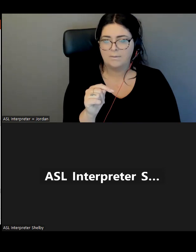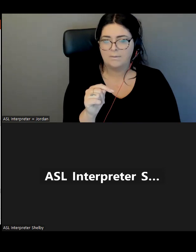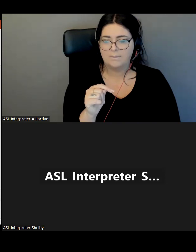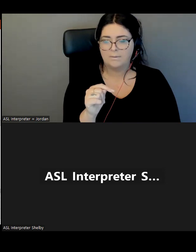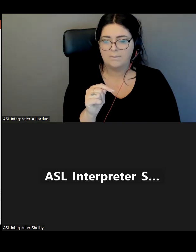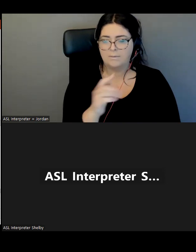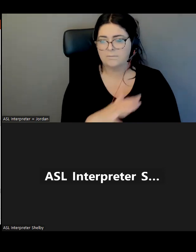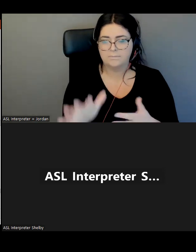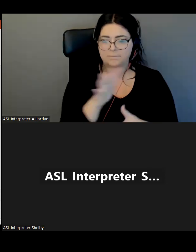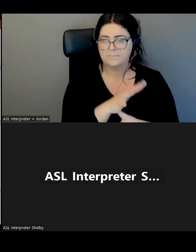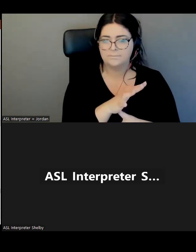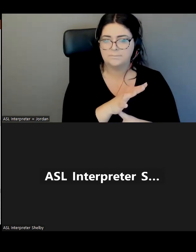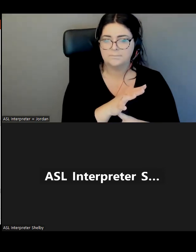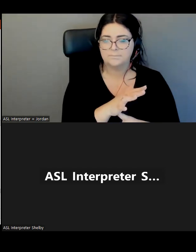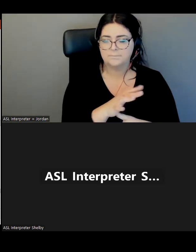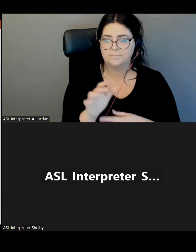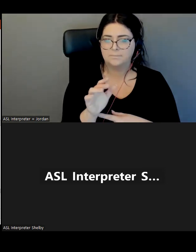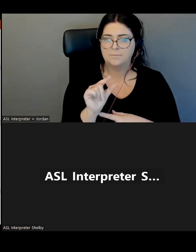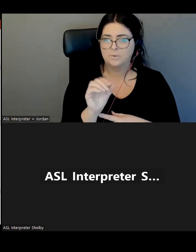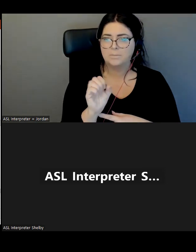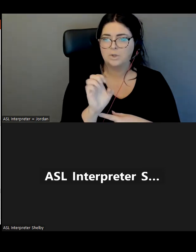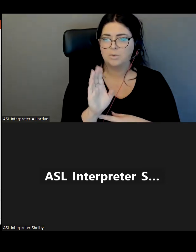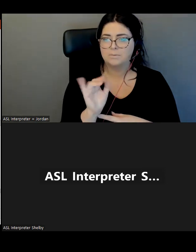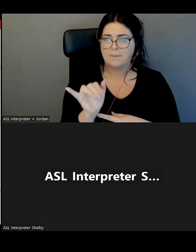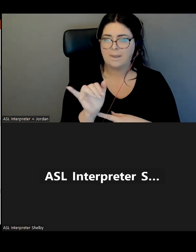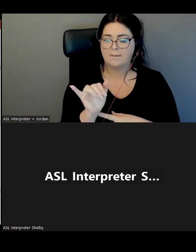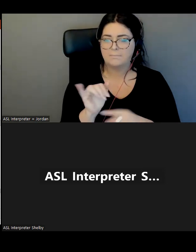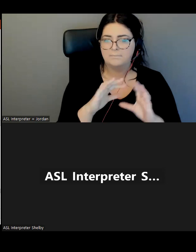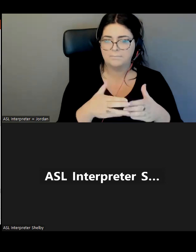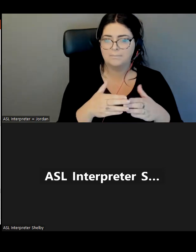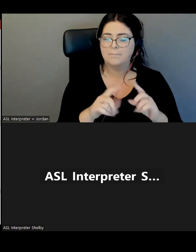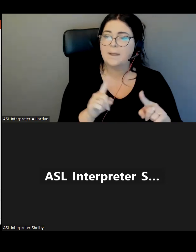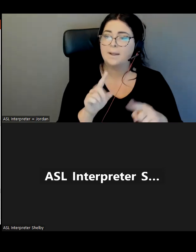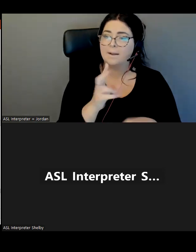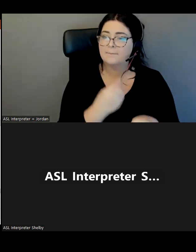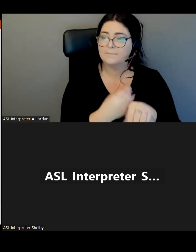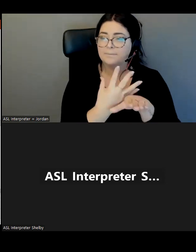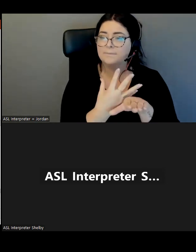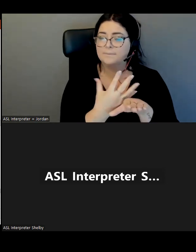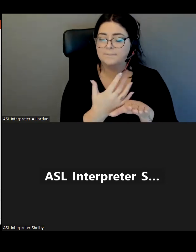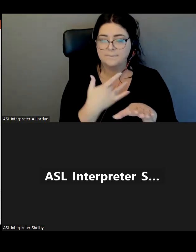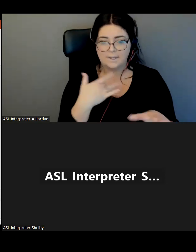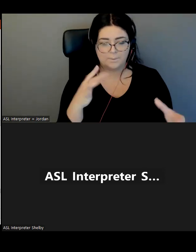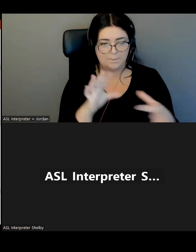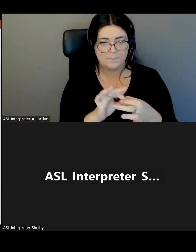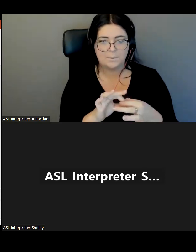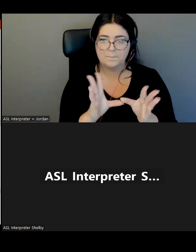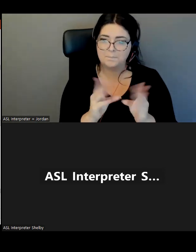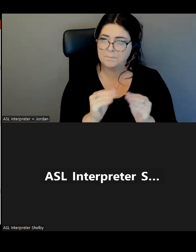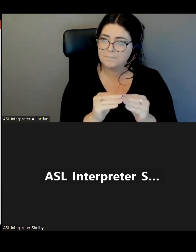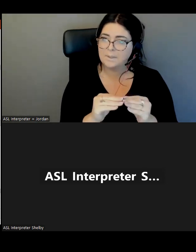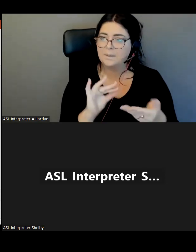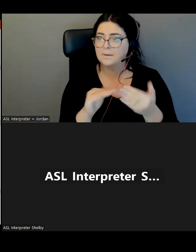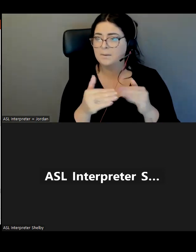hub for the coalition will be in Goose Bay, but we connect virtually. And we do a lot of our meetings and